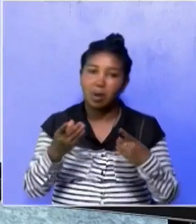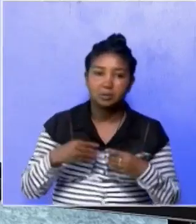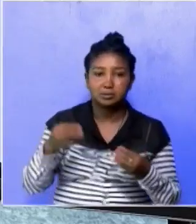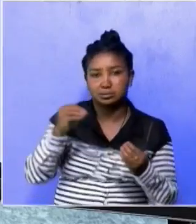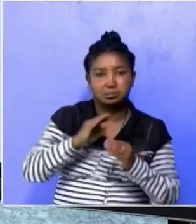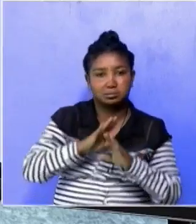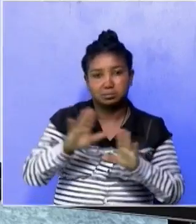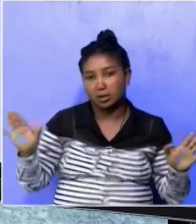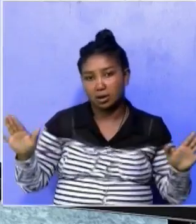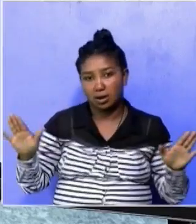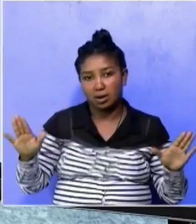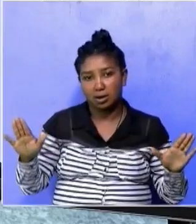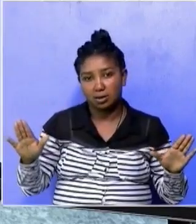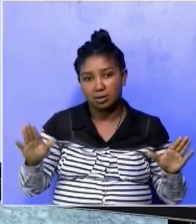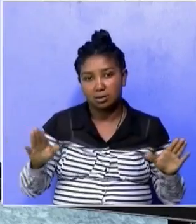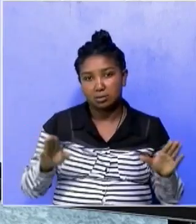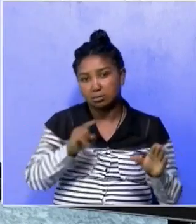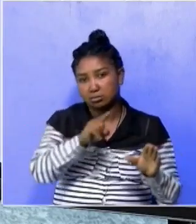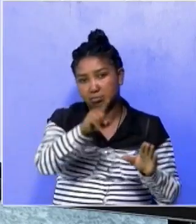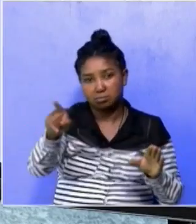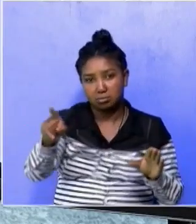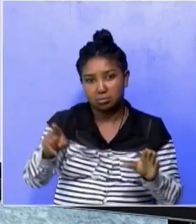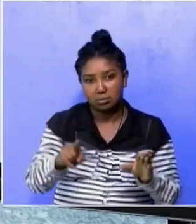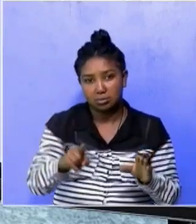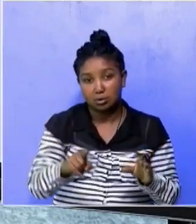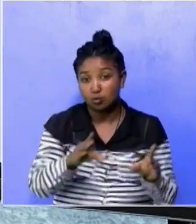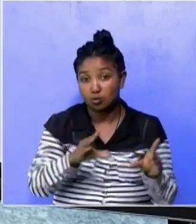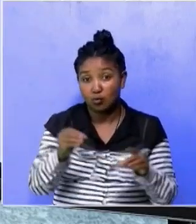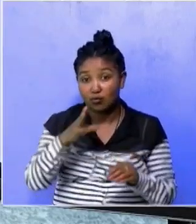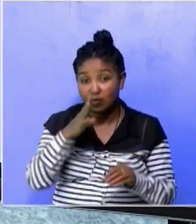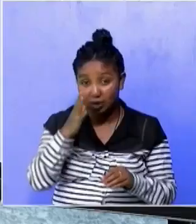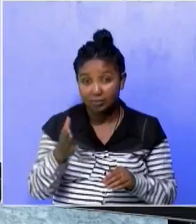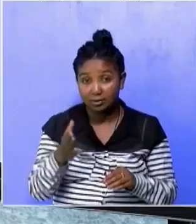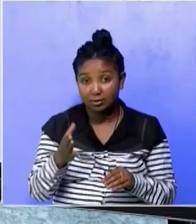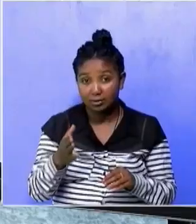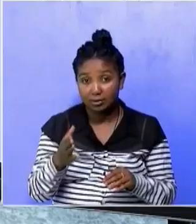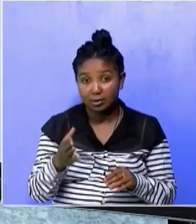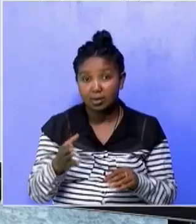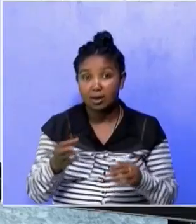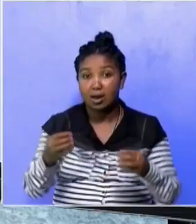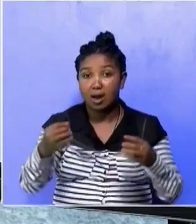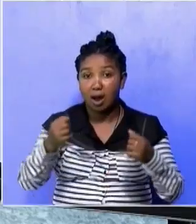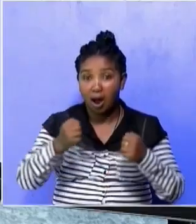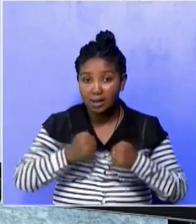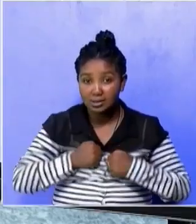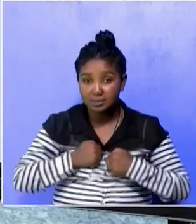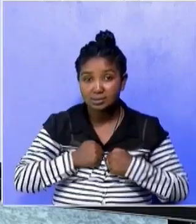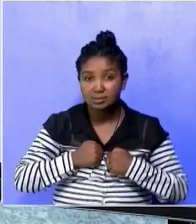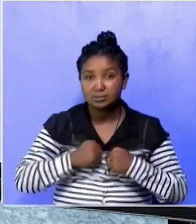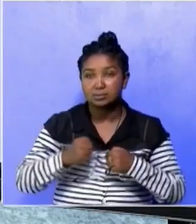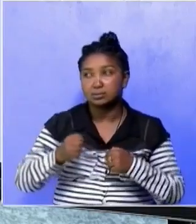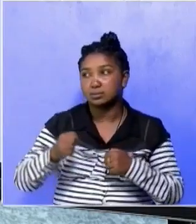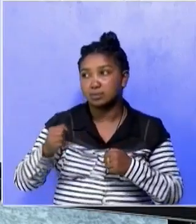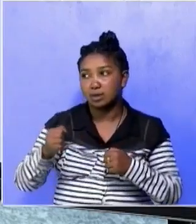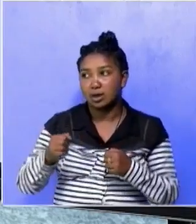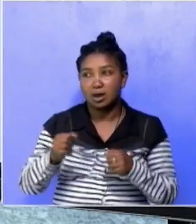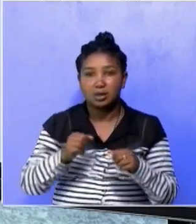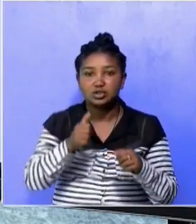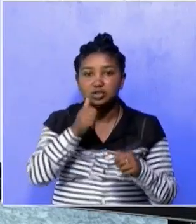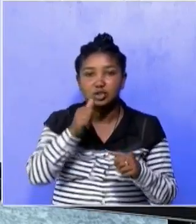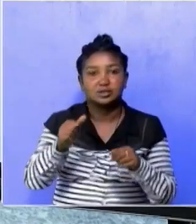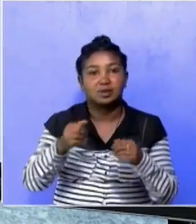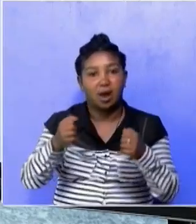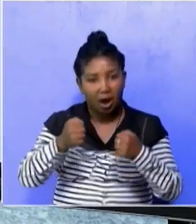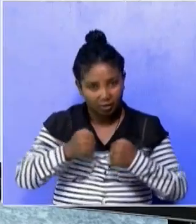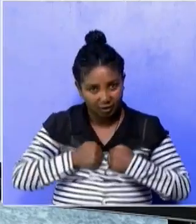has. If that is third person, don't forget that that is has. Must be here now. Agree. She has agreed